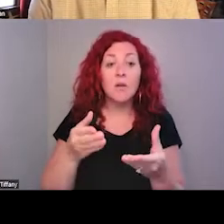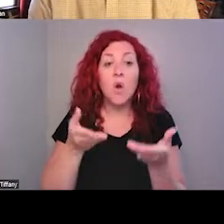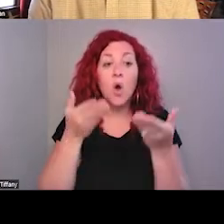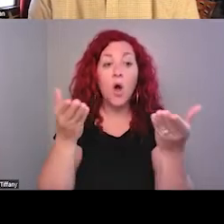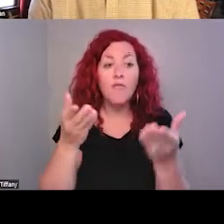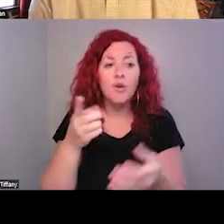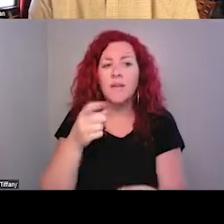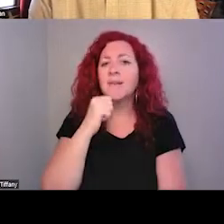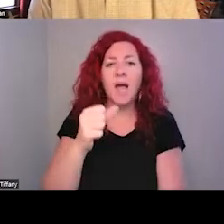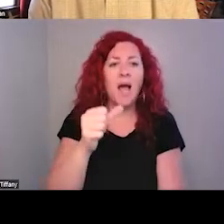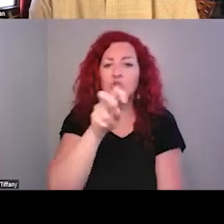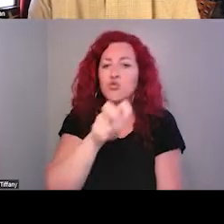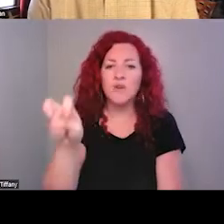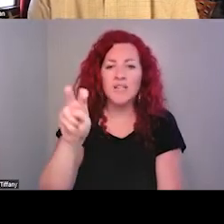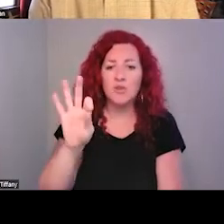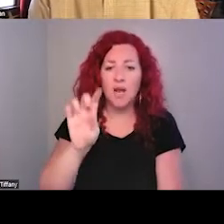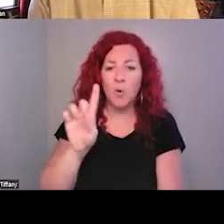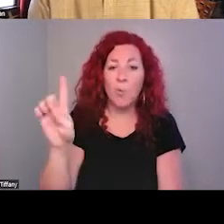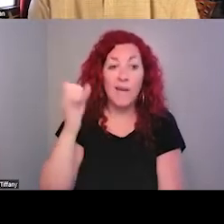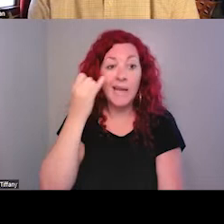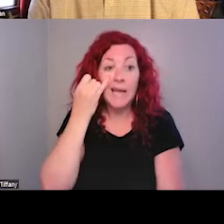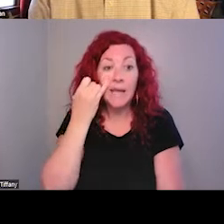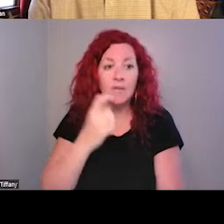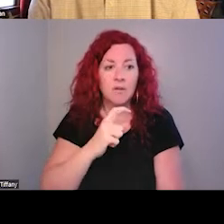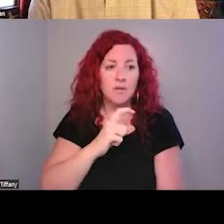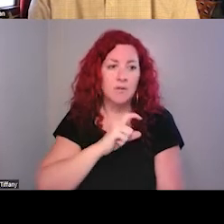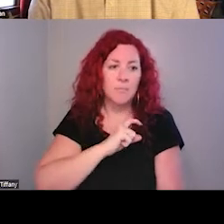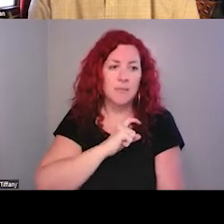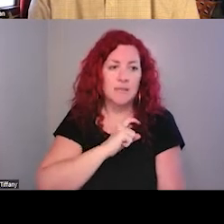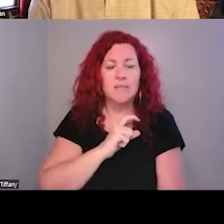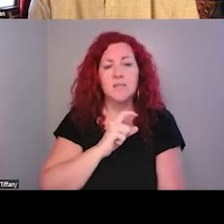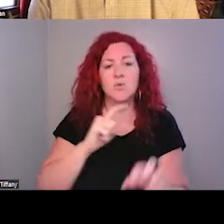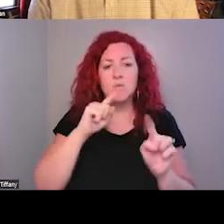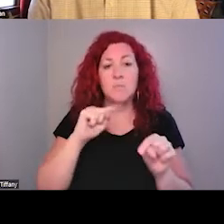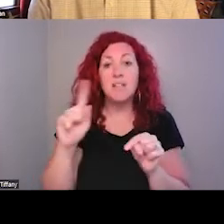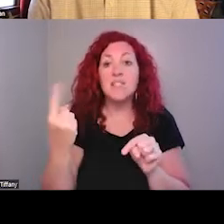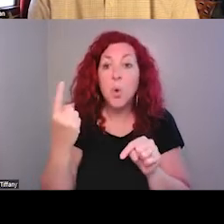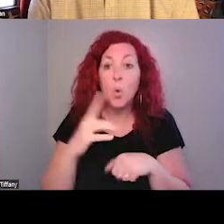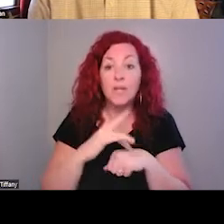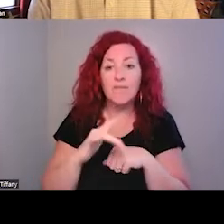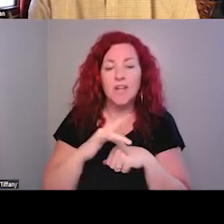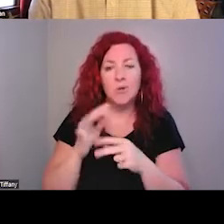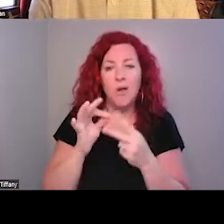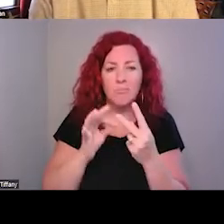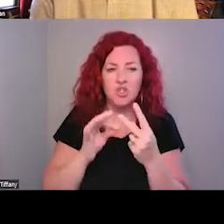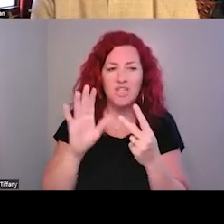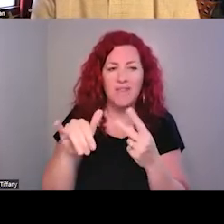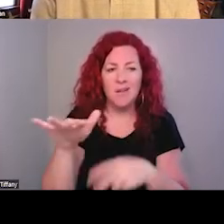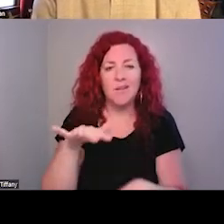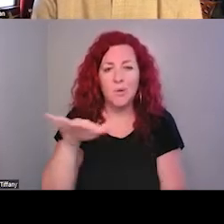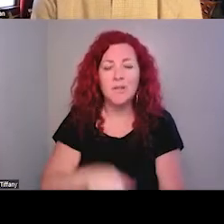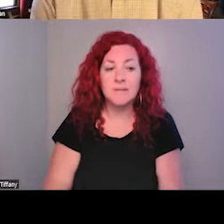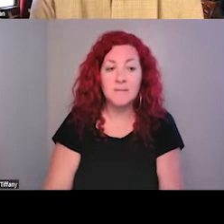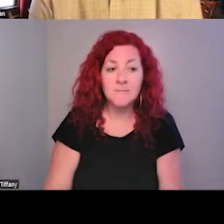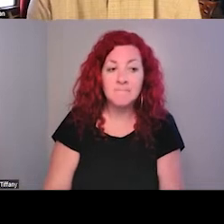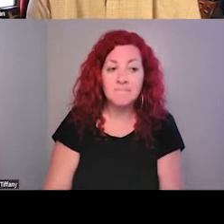to 911 if a police response is the only available resource in a catchment area.